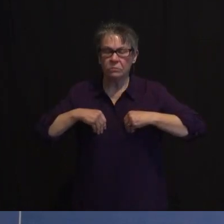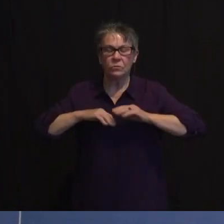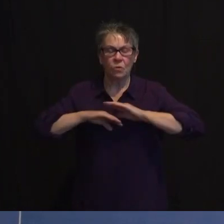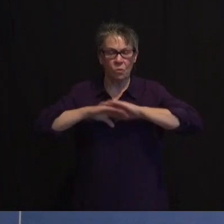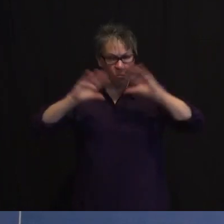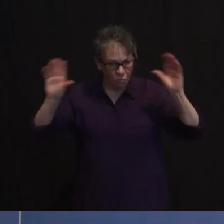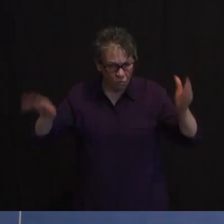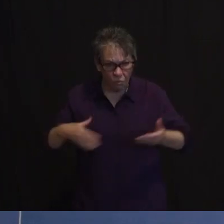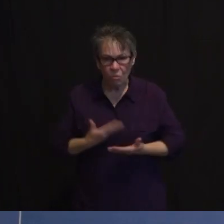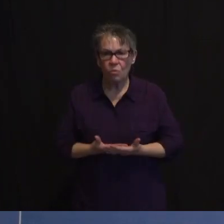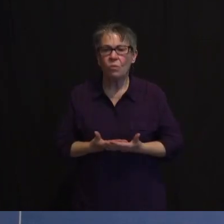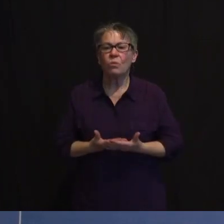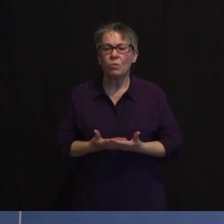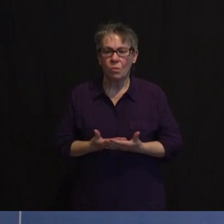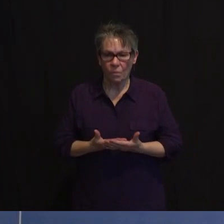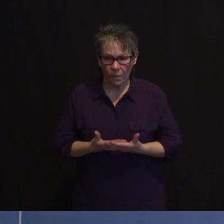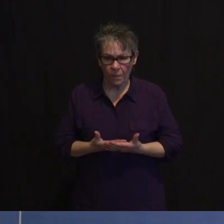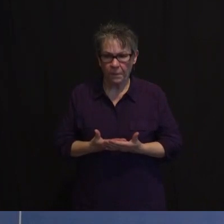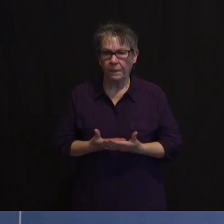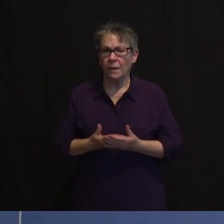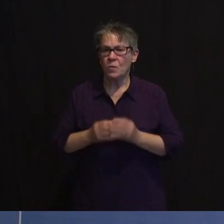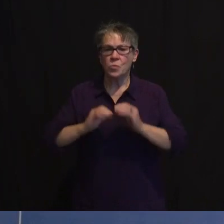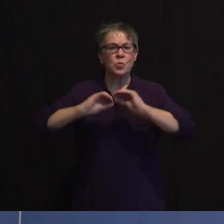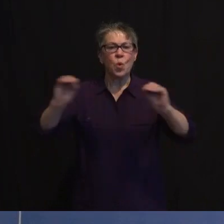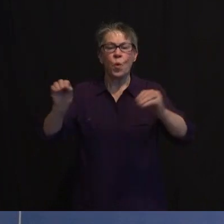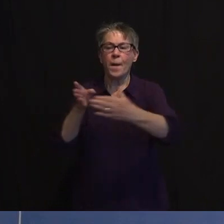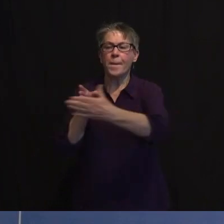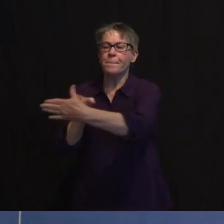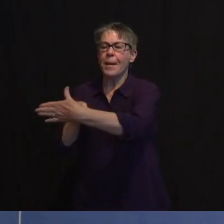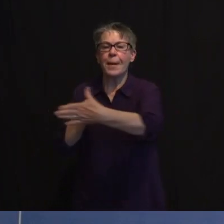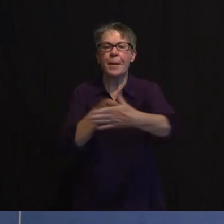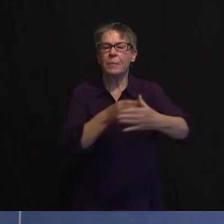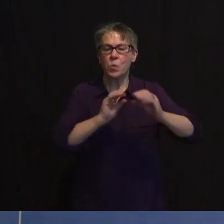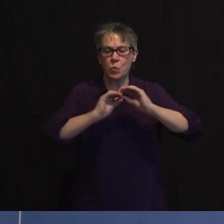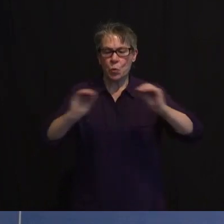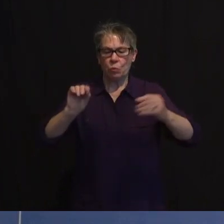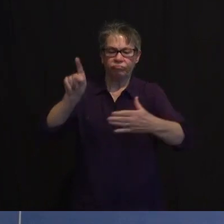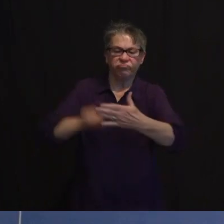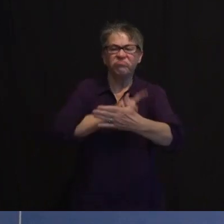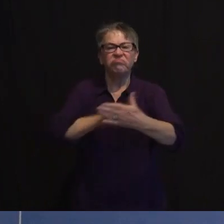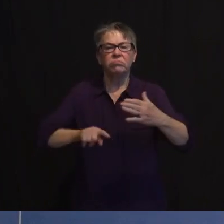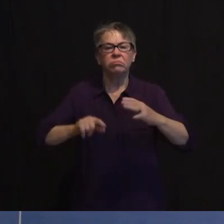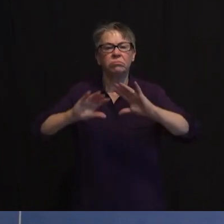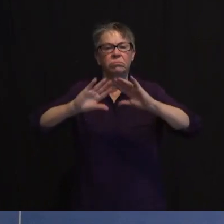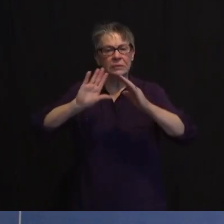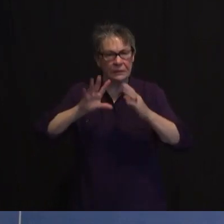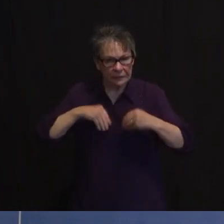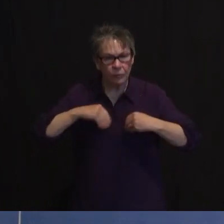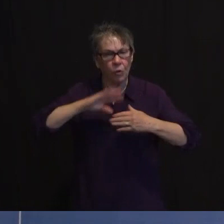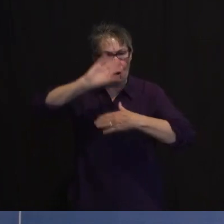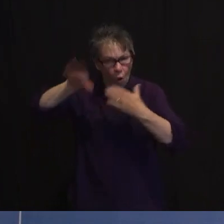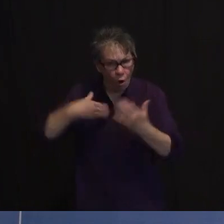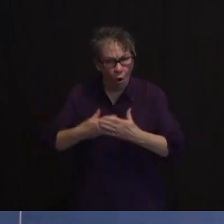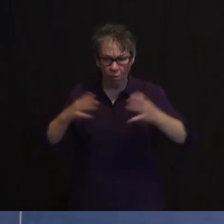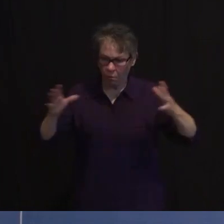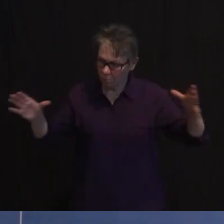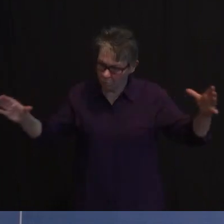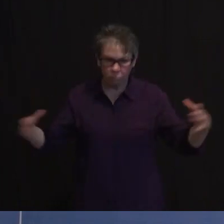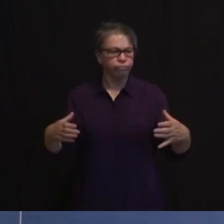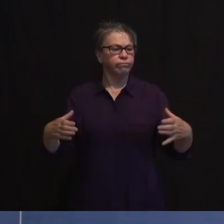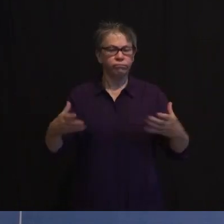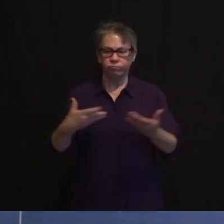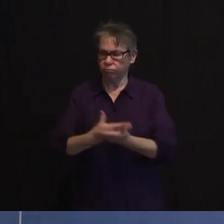socioeconomic or insurance status is explicitly avoided. And to the extent possible, those making